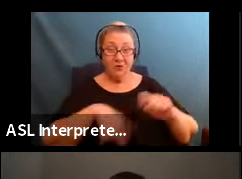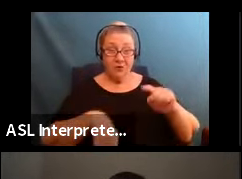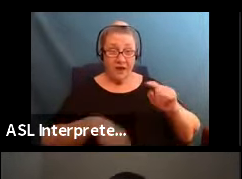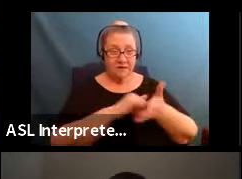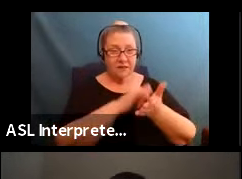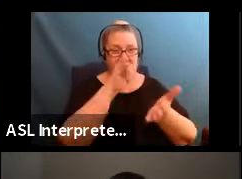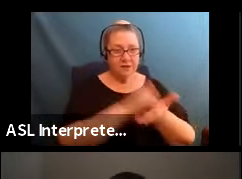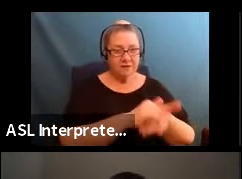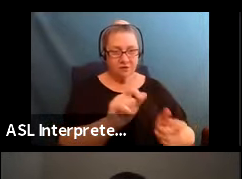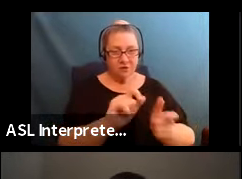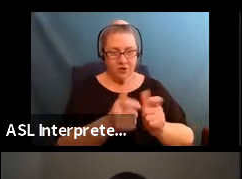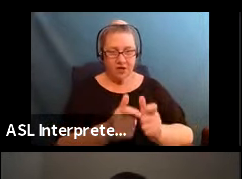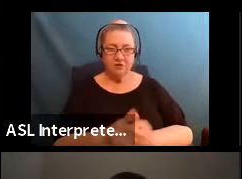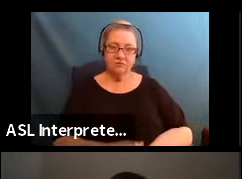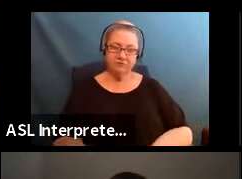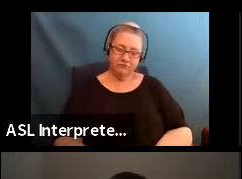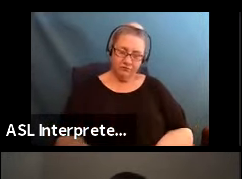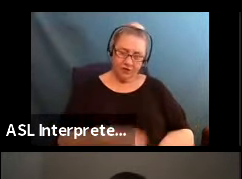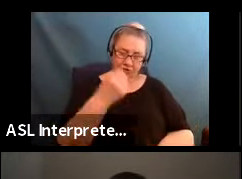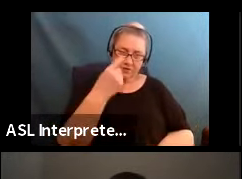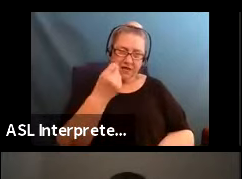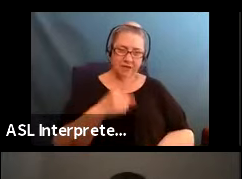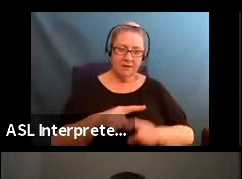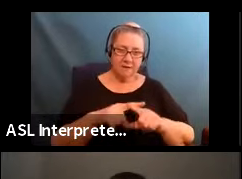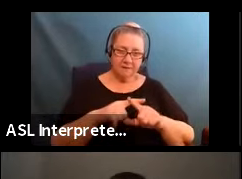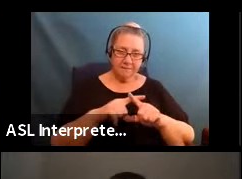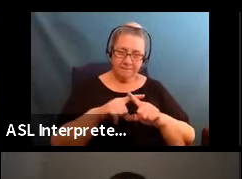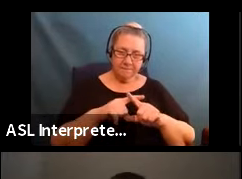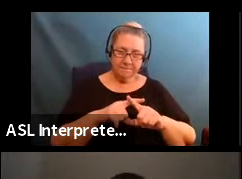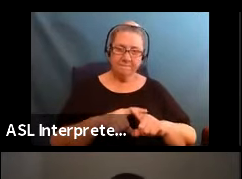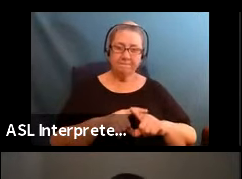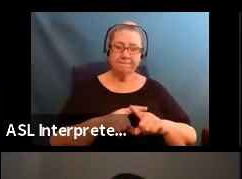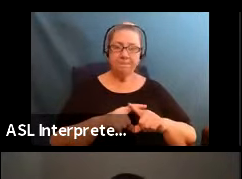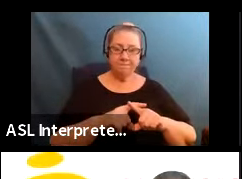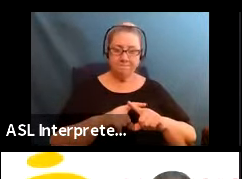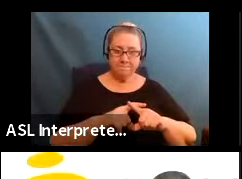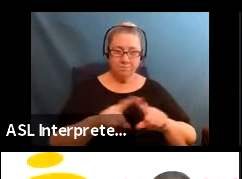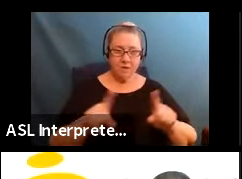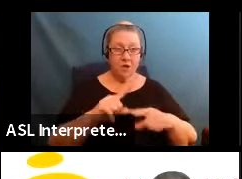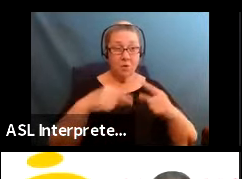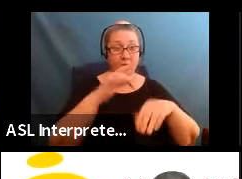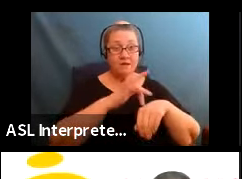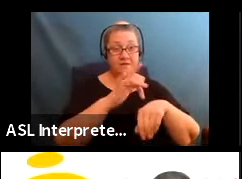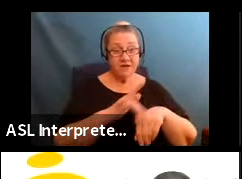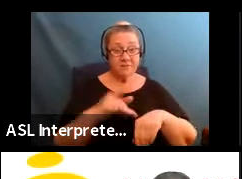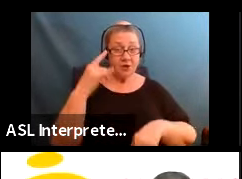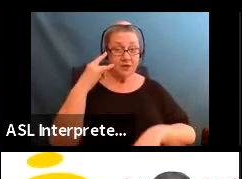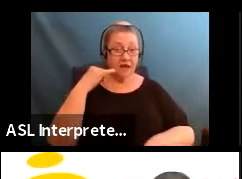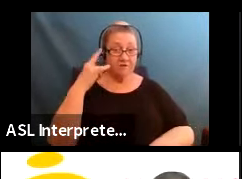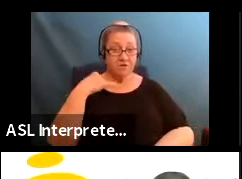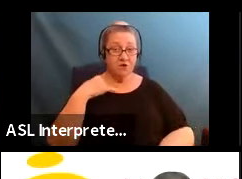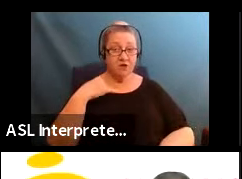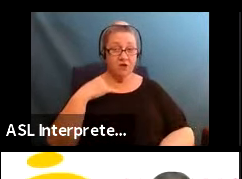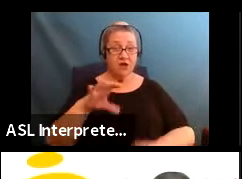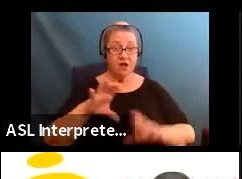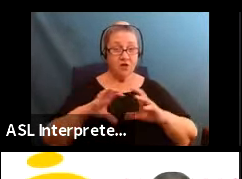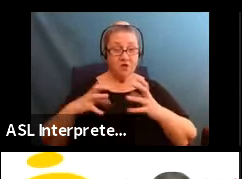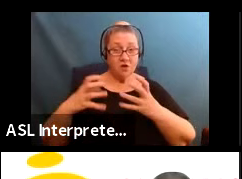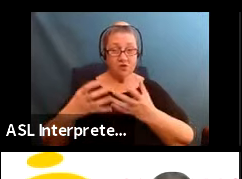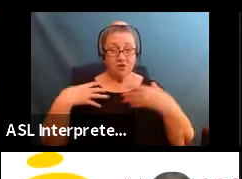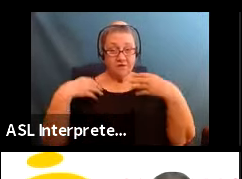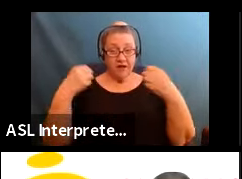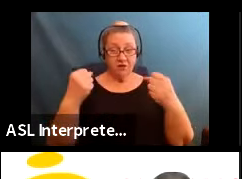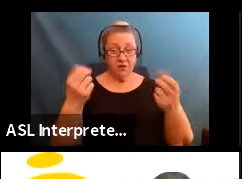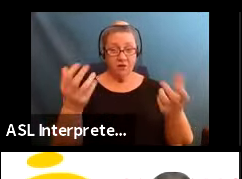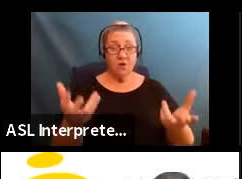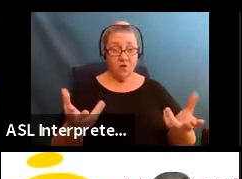it's important. And as soon as it's available, the California Association of Health Facilities would certainly like